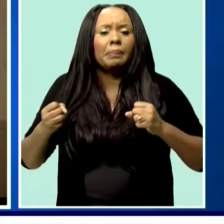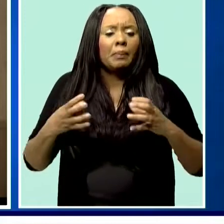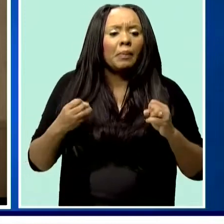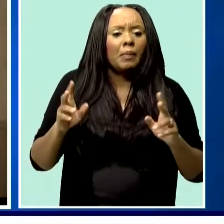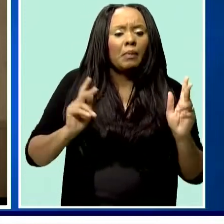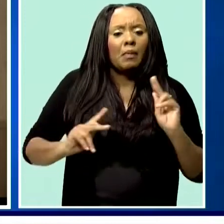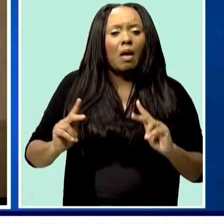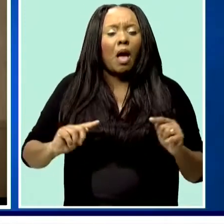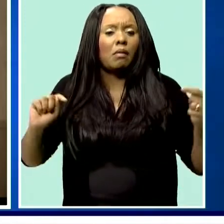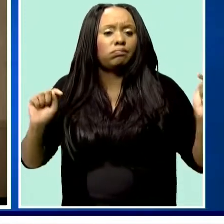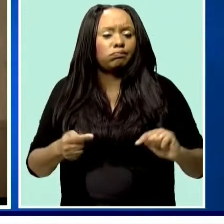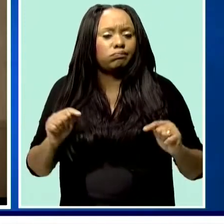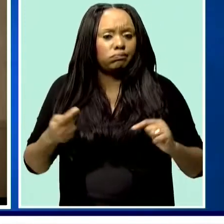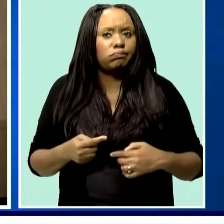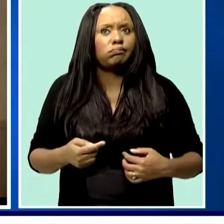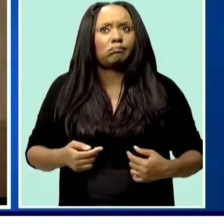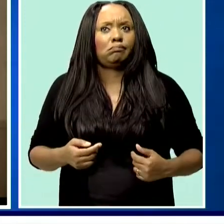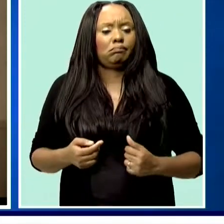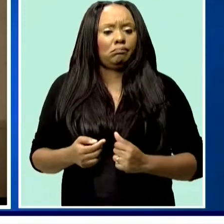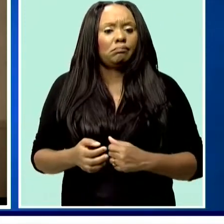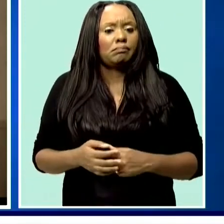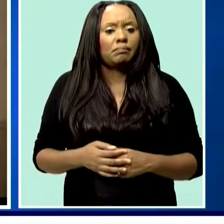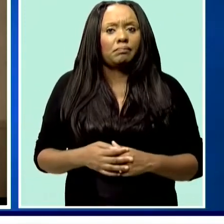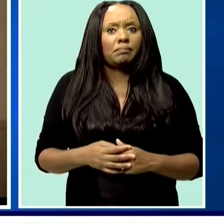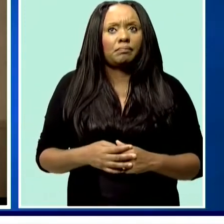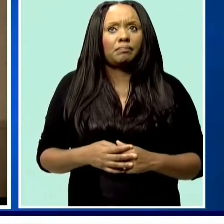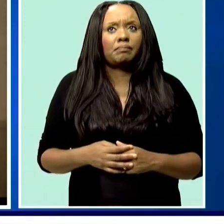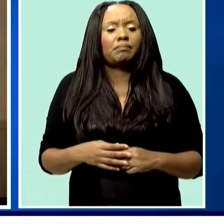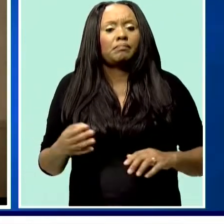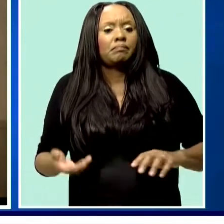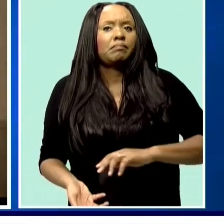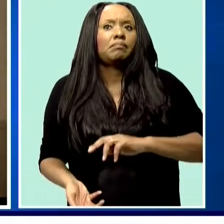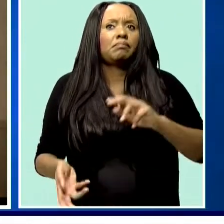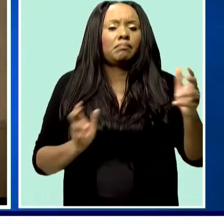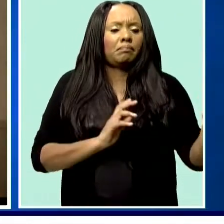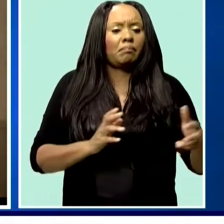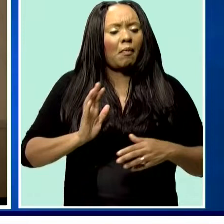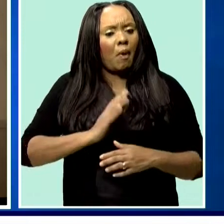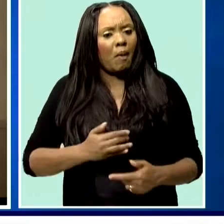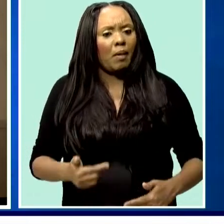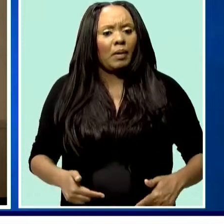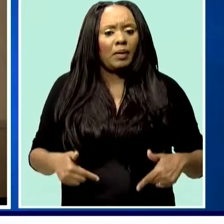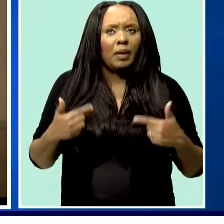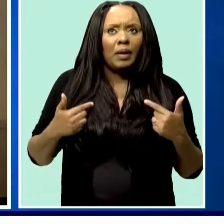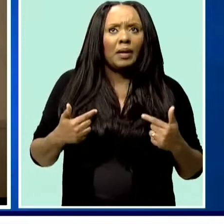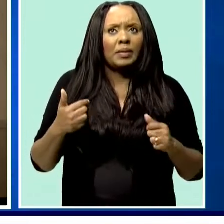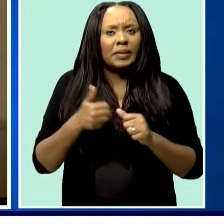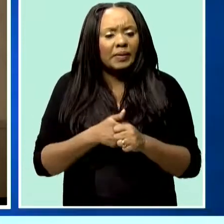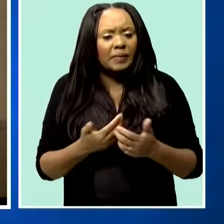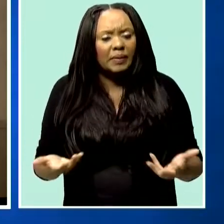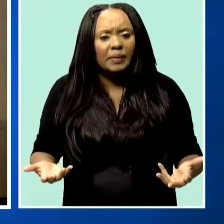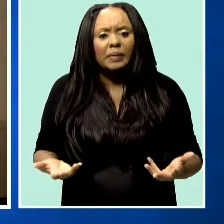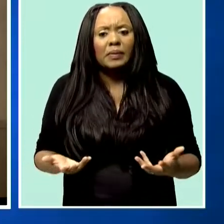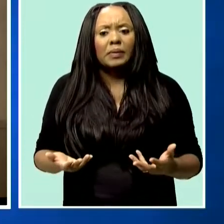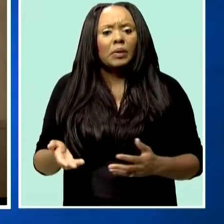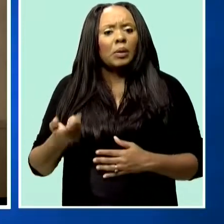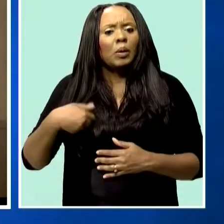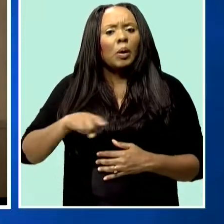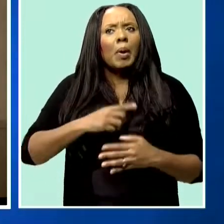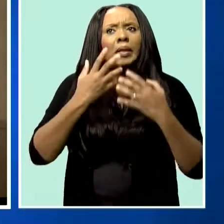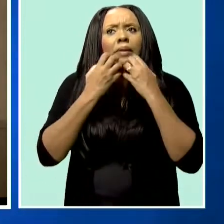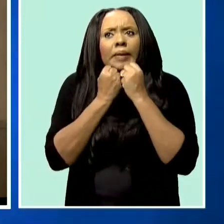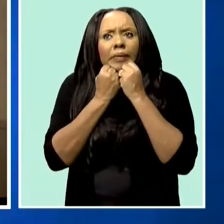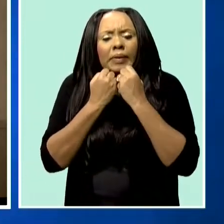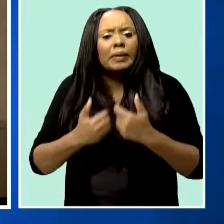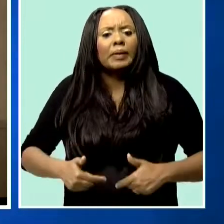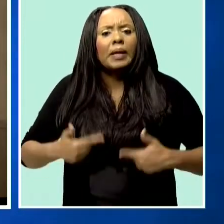untold harm to millions more, disrupting our lives and everything we came to cherish about it. I remind